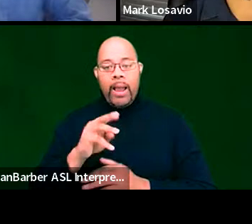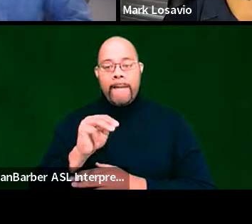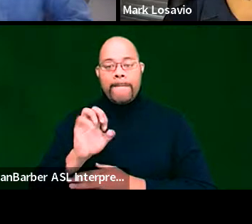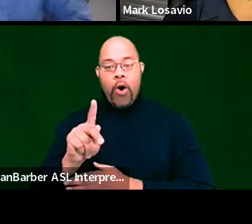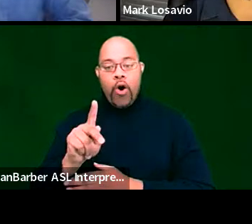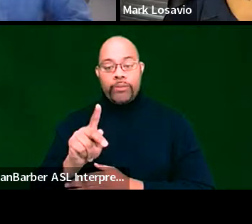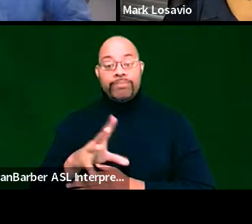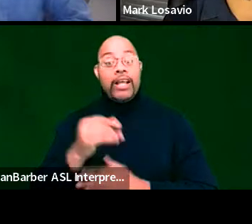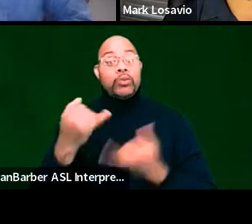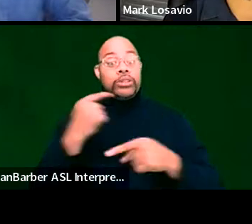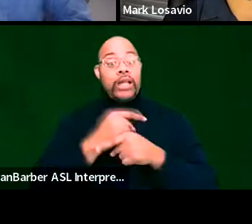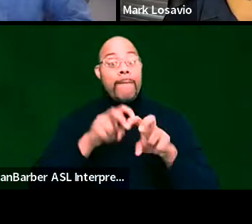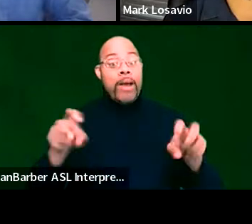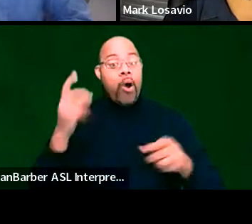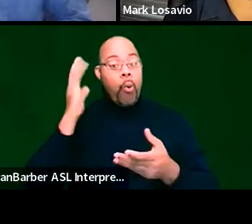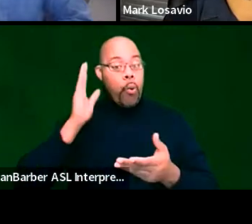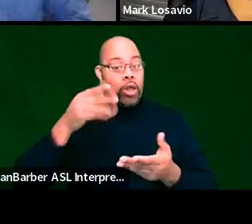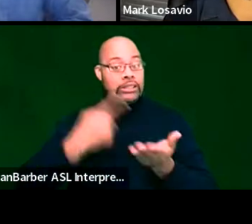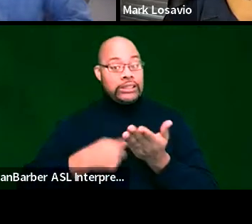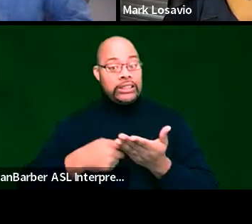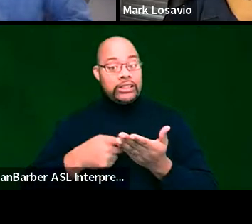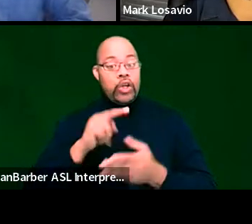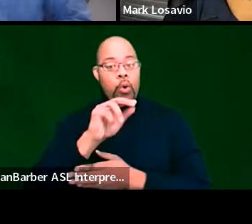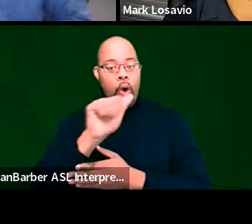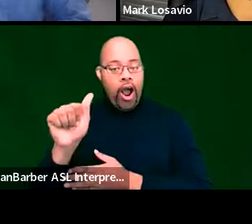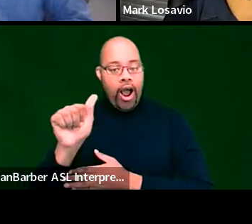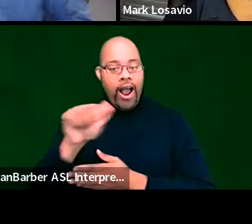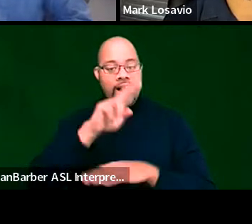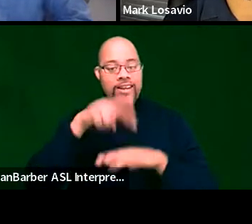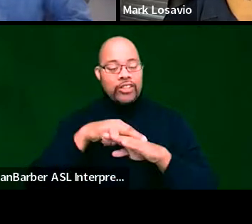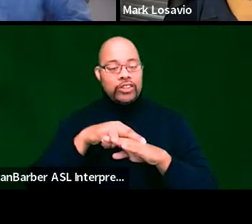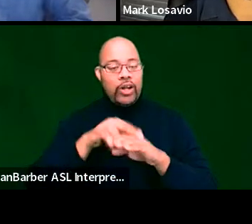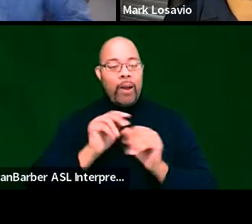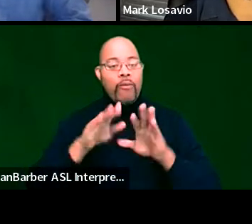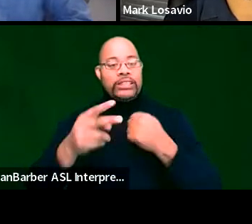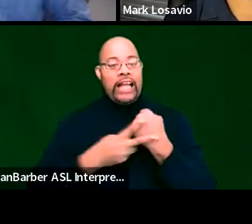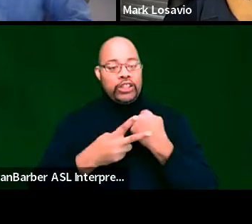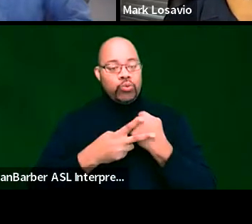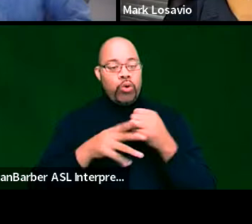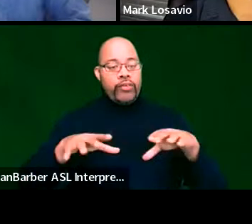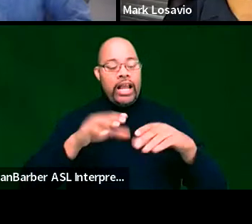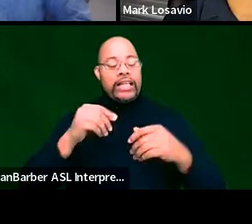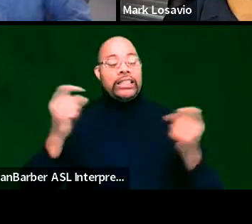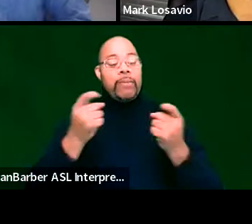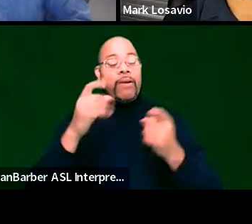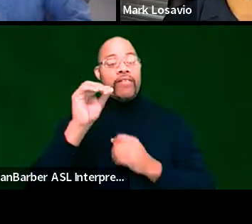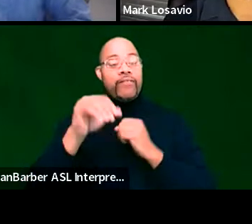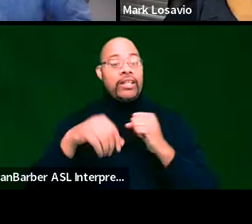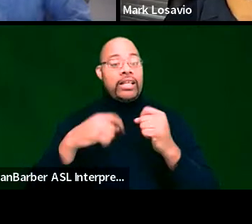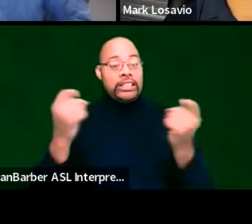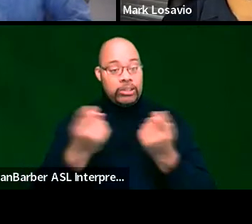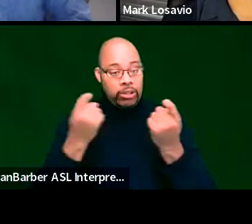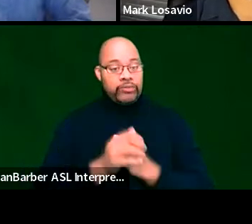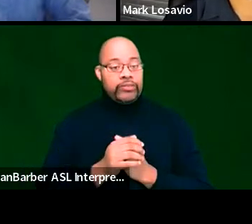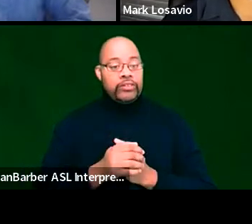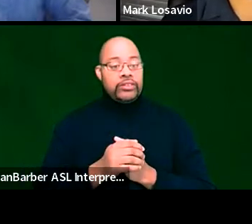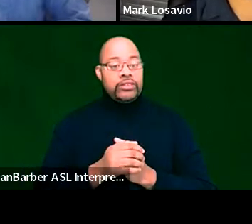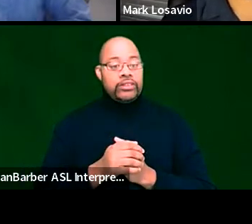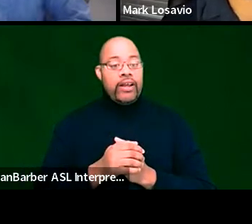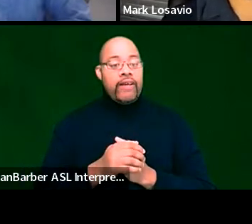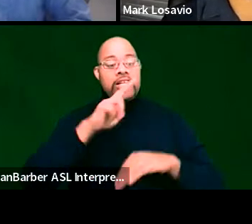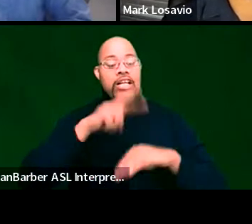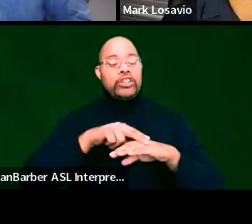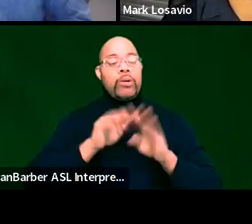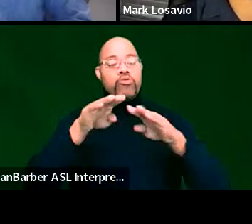In today's panel, we will be discussing NOAA's National Marine Sanctuaries and celebrating the 50th anniversary of National Marine